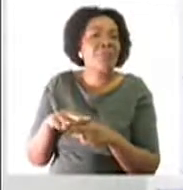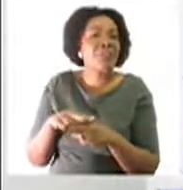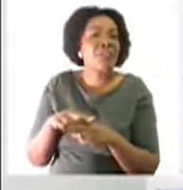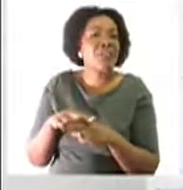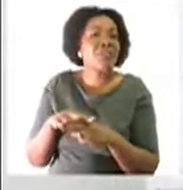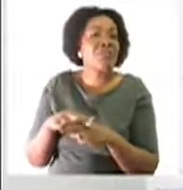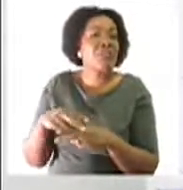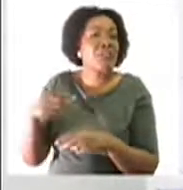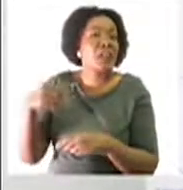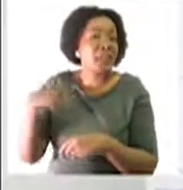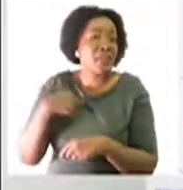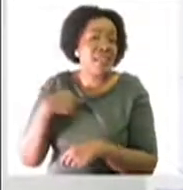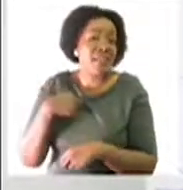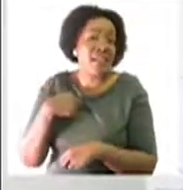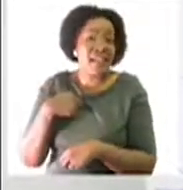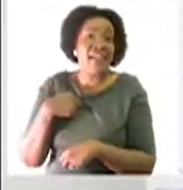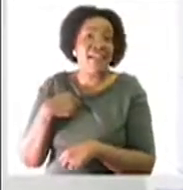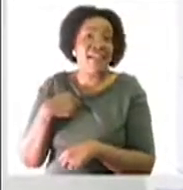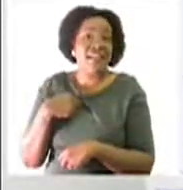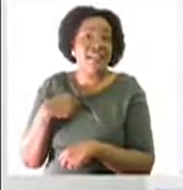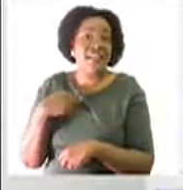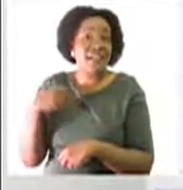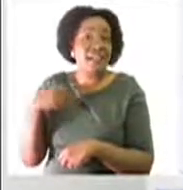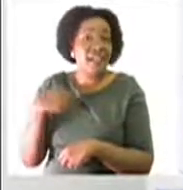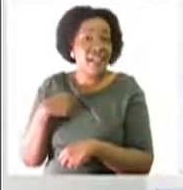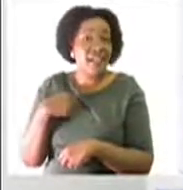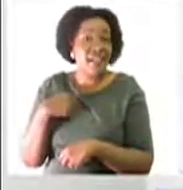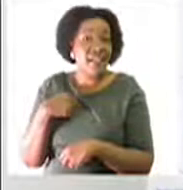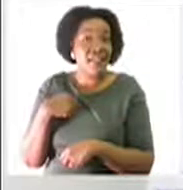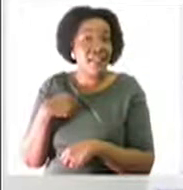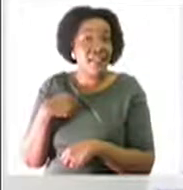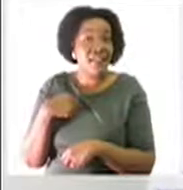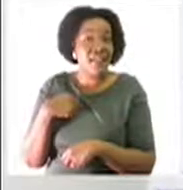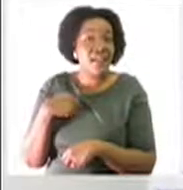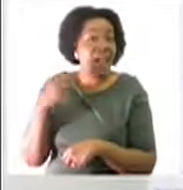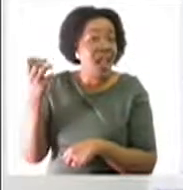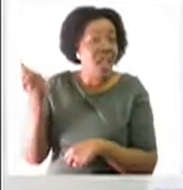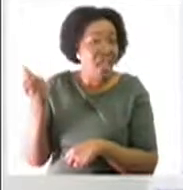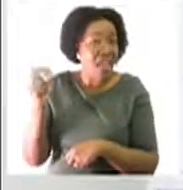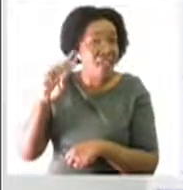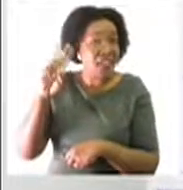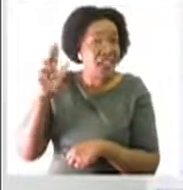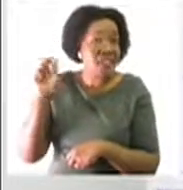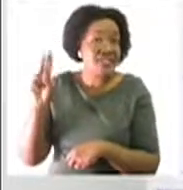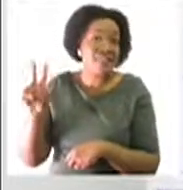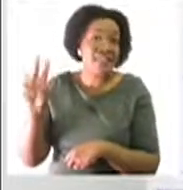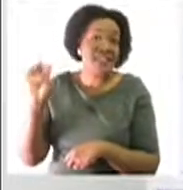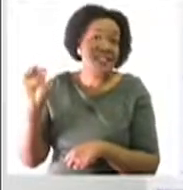about yourself. For example, I have.